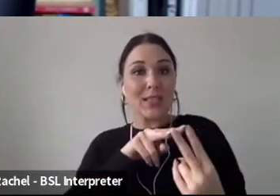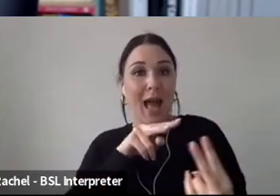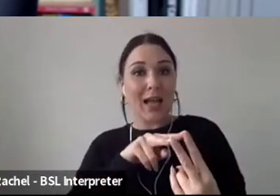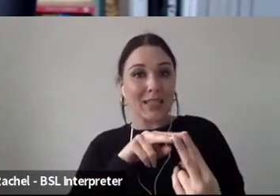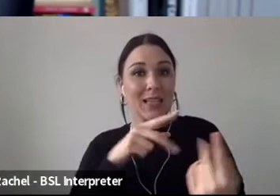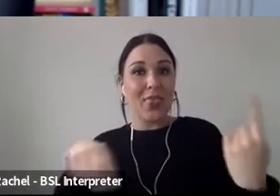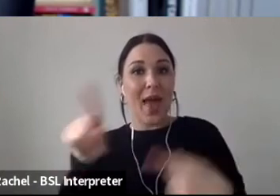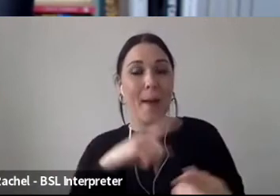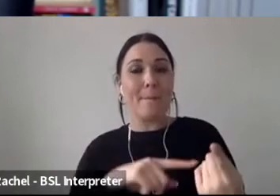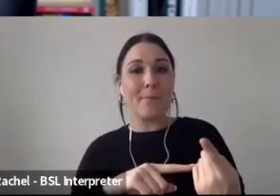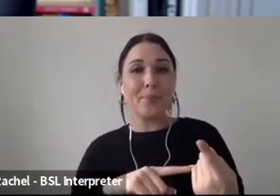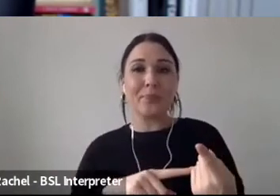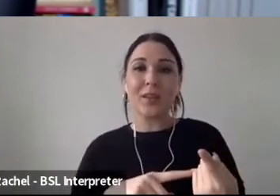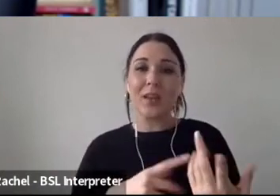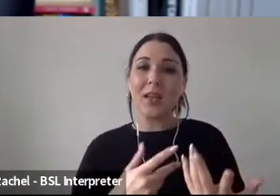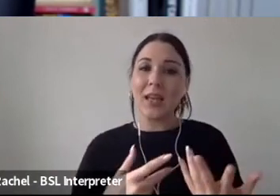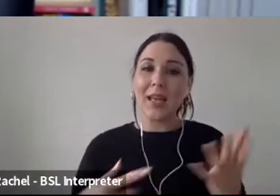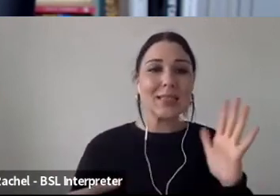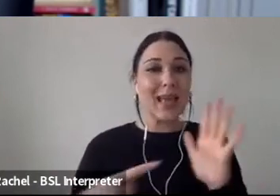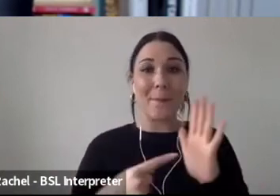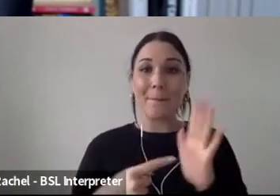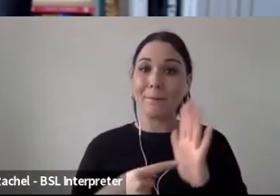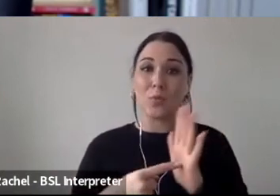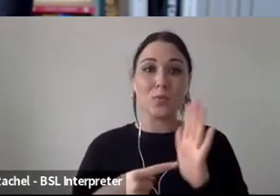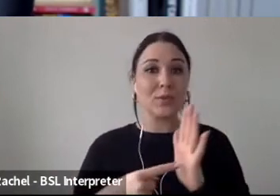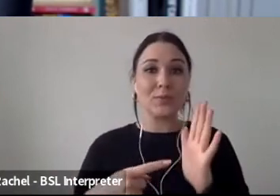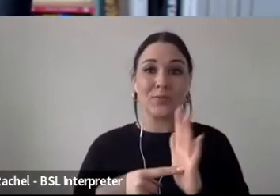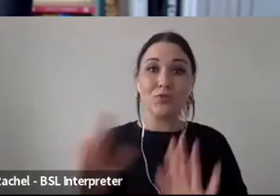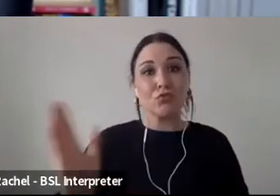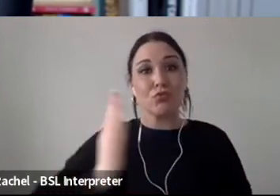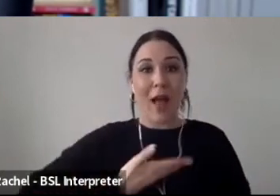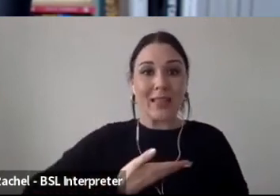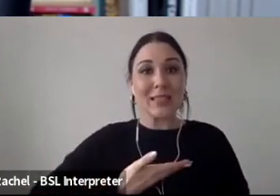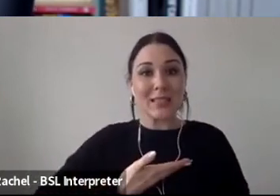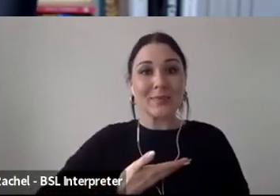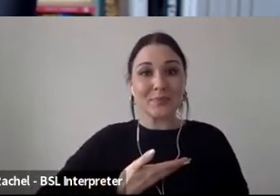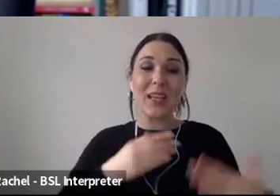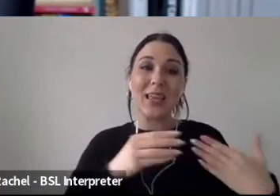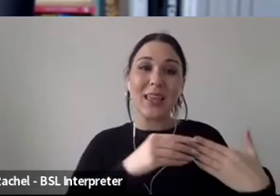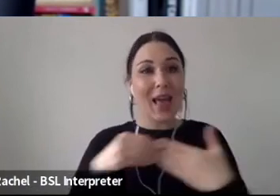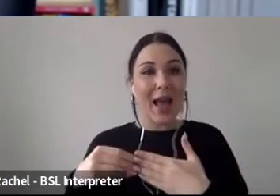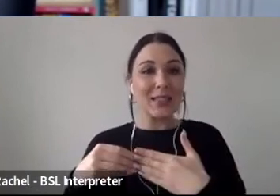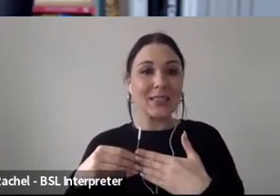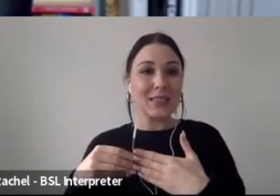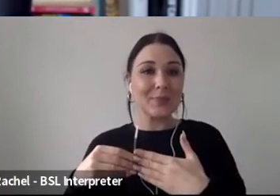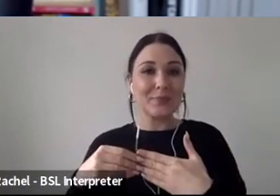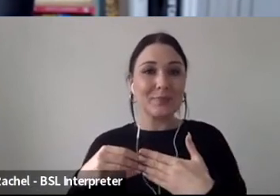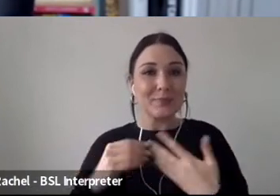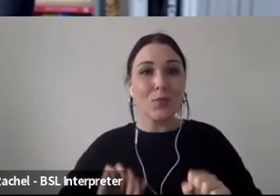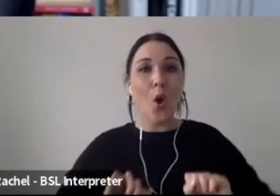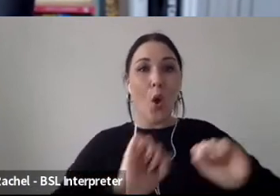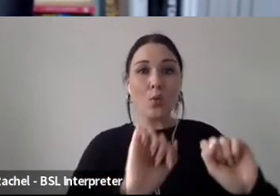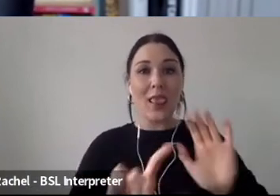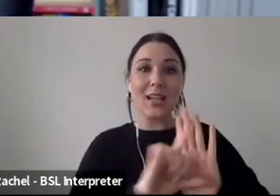It's a really very, very significant bit of kind of rights guidance. It's not its own legislation,